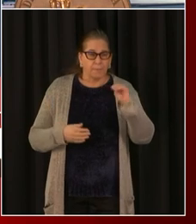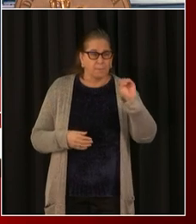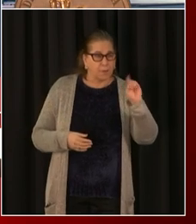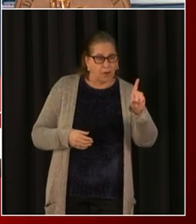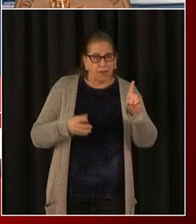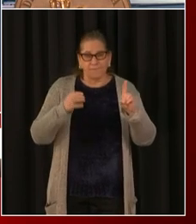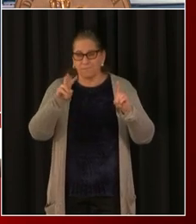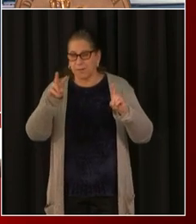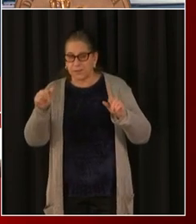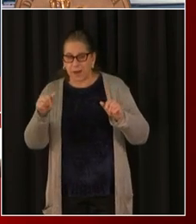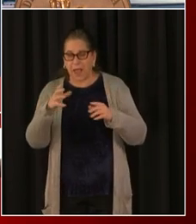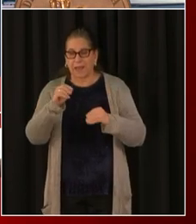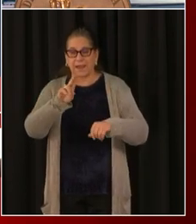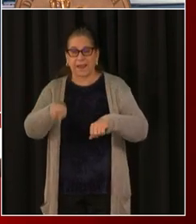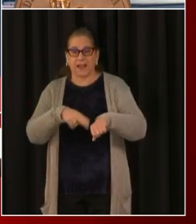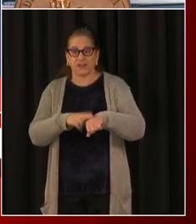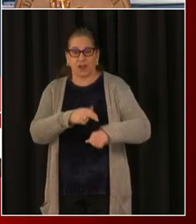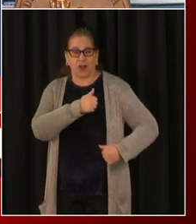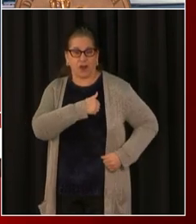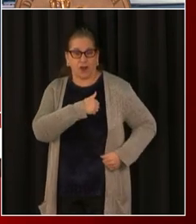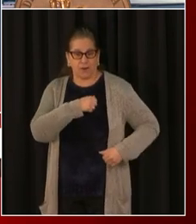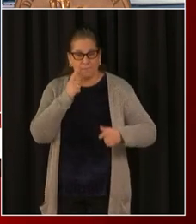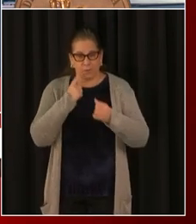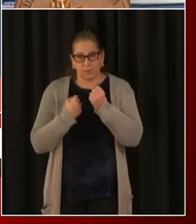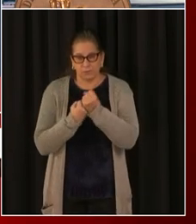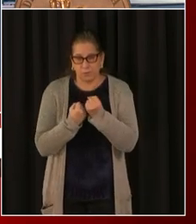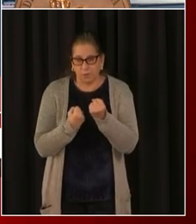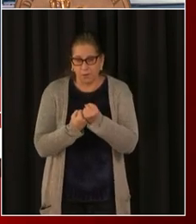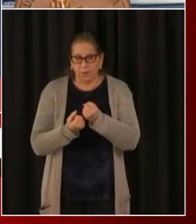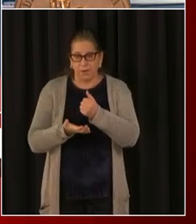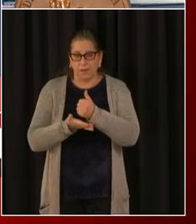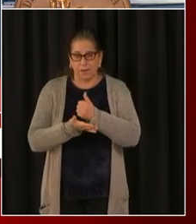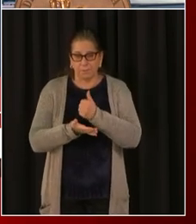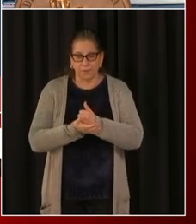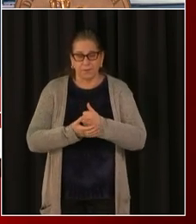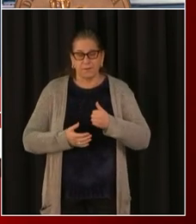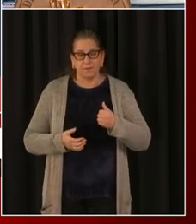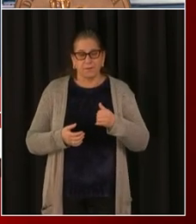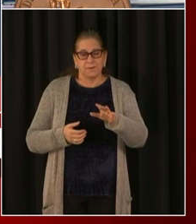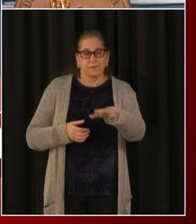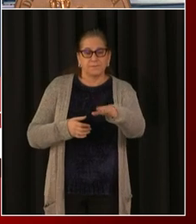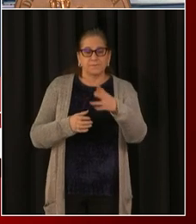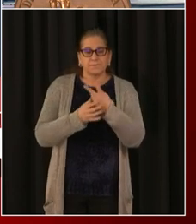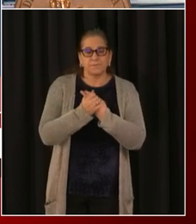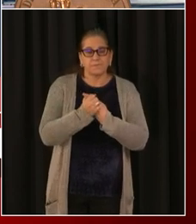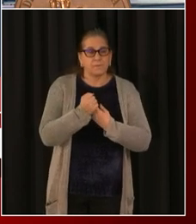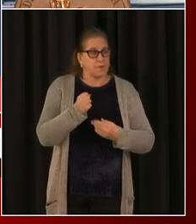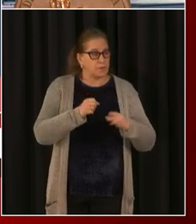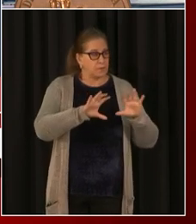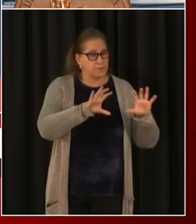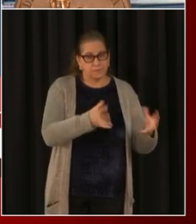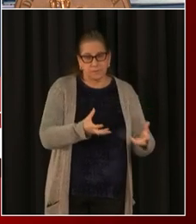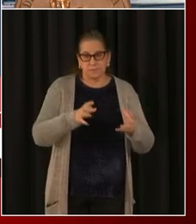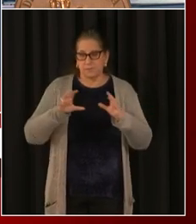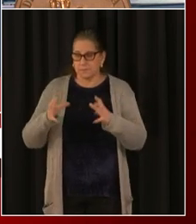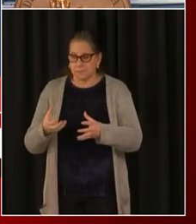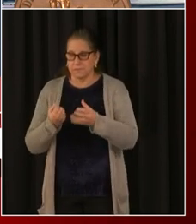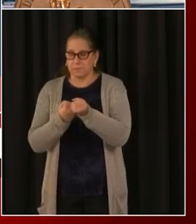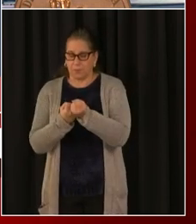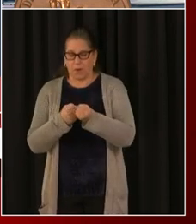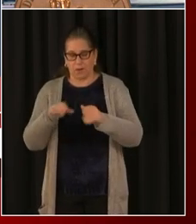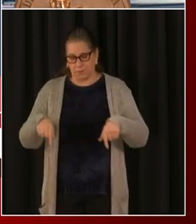Both jurisdictions provided support at the state level as well as the county level for law enforcement mutual